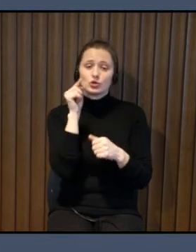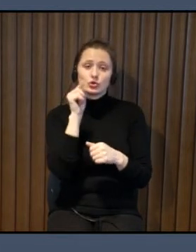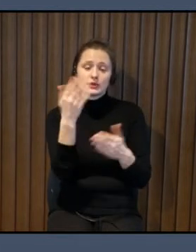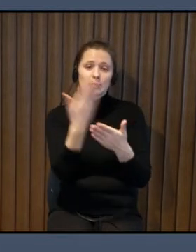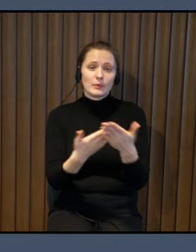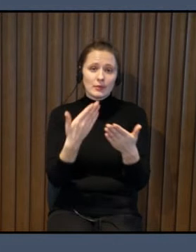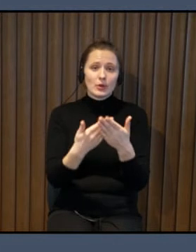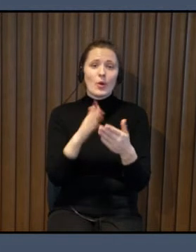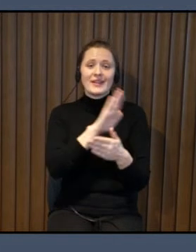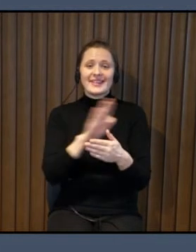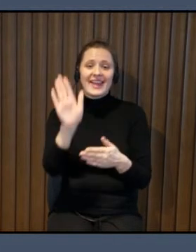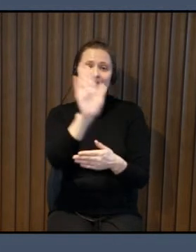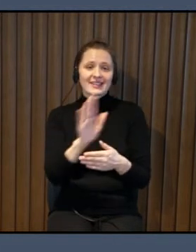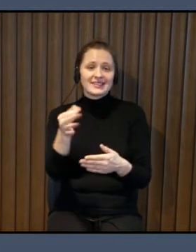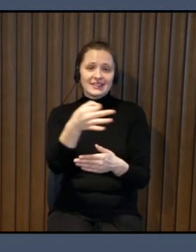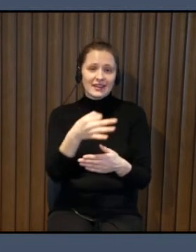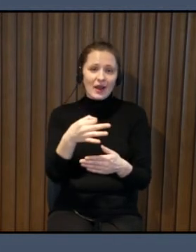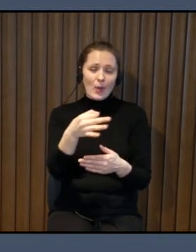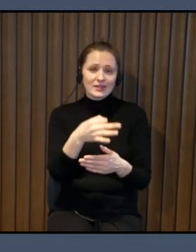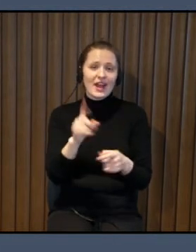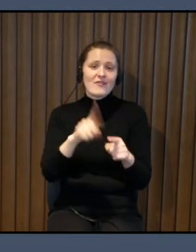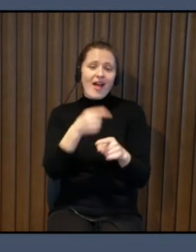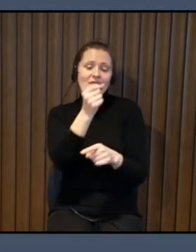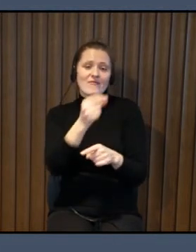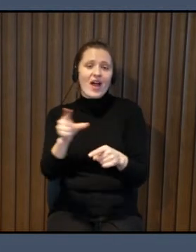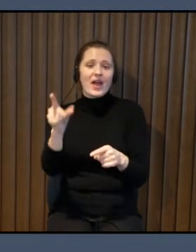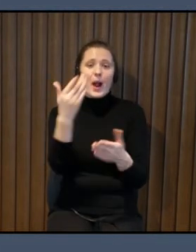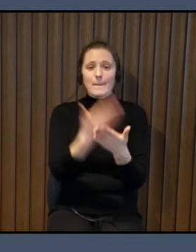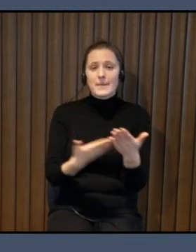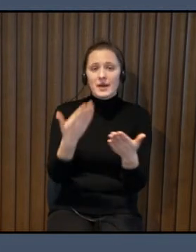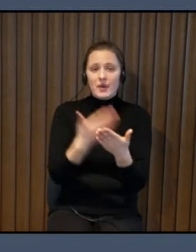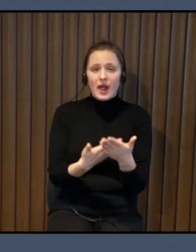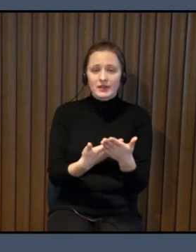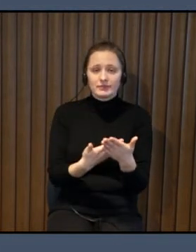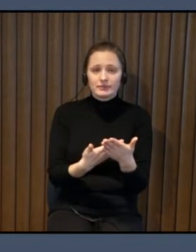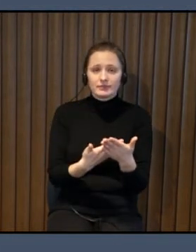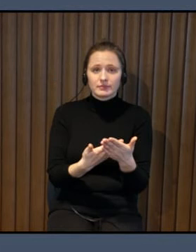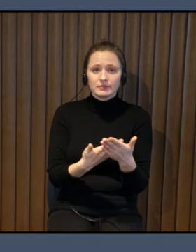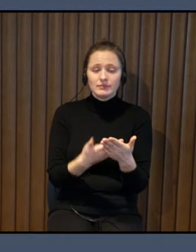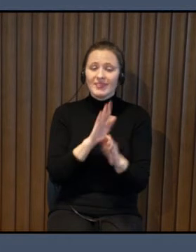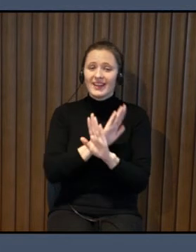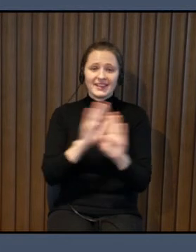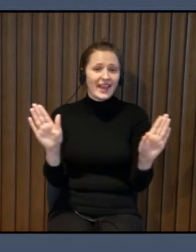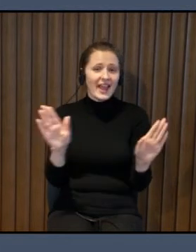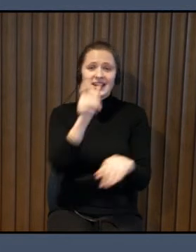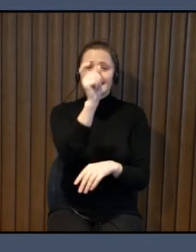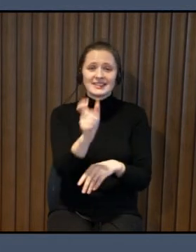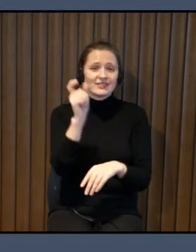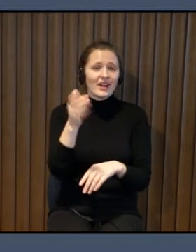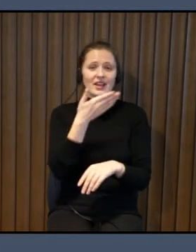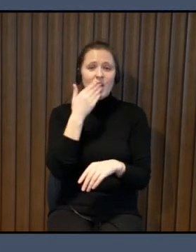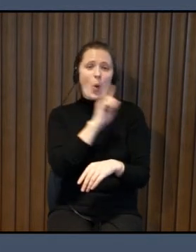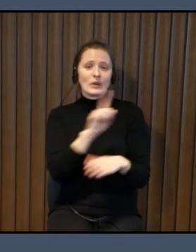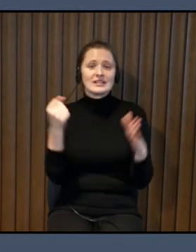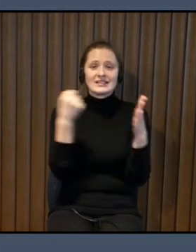on accessibility. Because by seeing those examples, and I believe that respective NGOs do have even